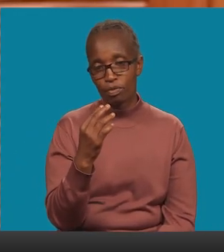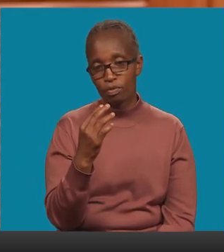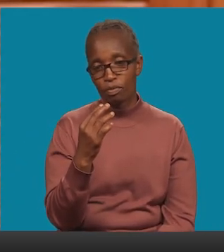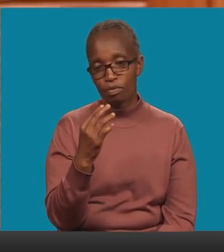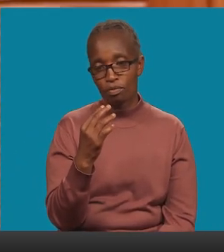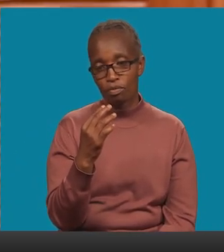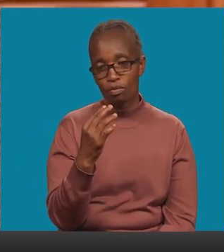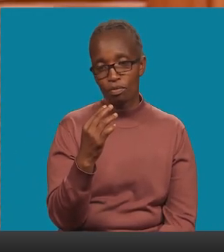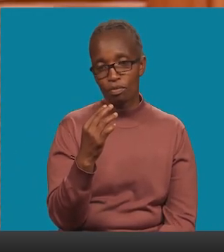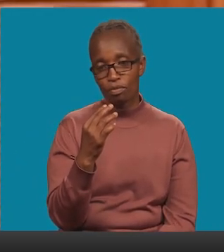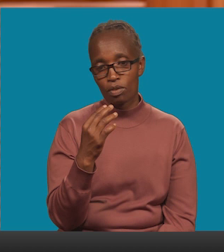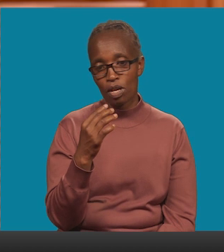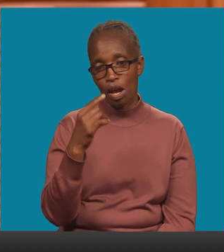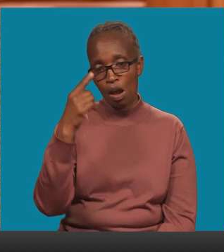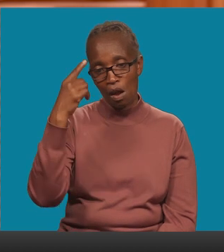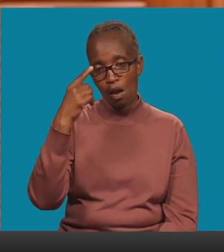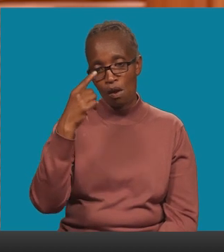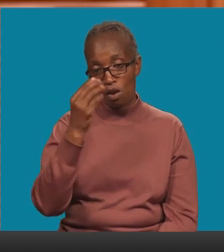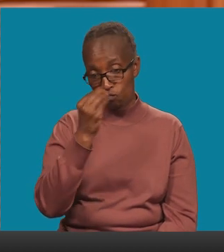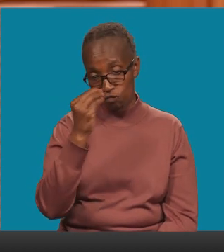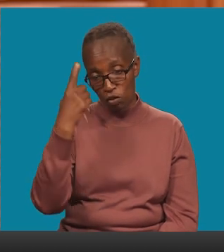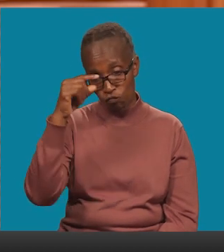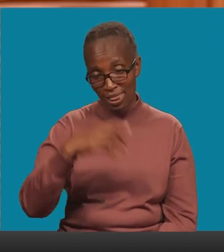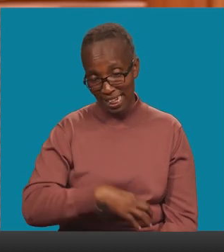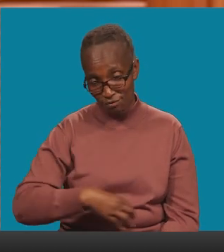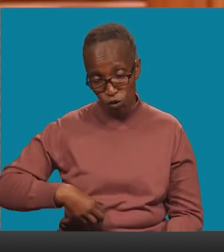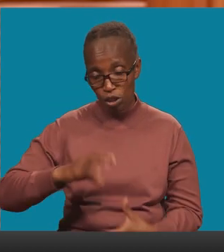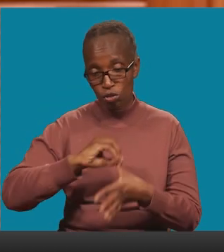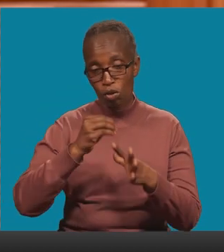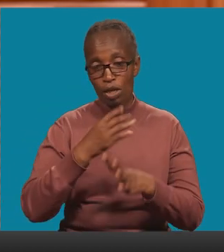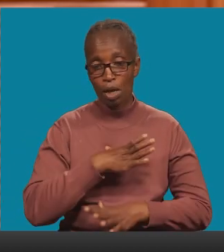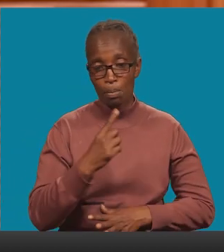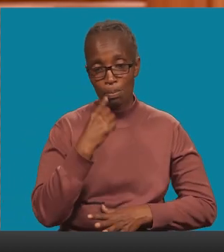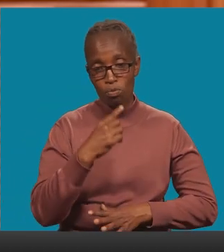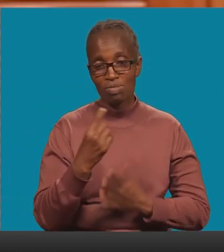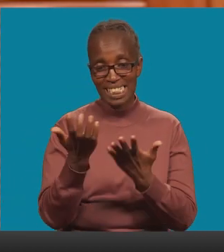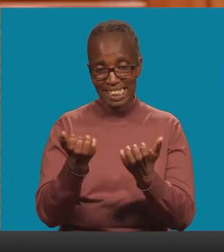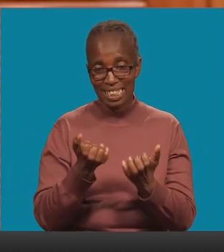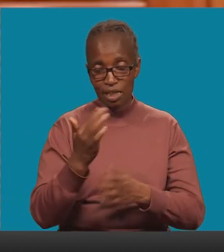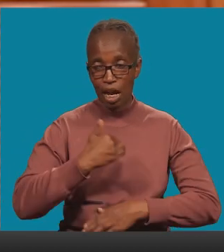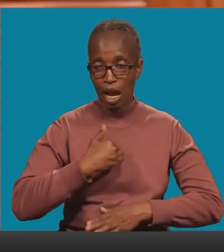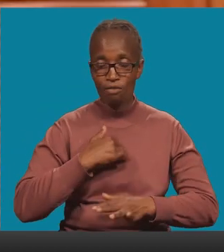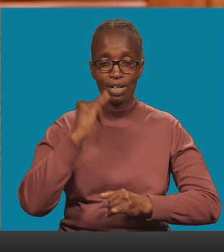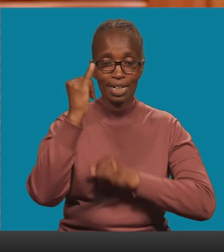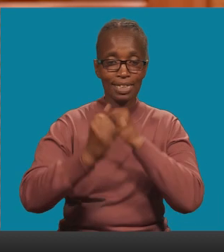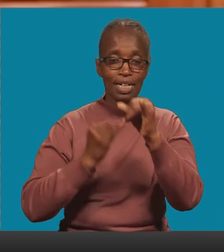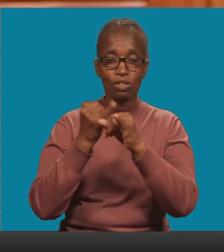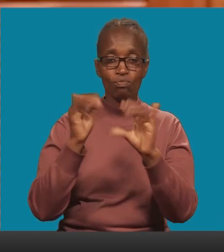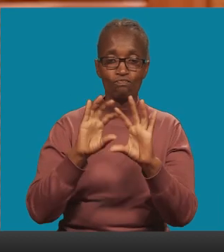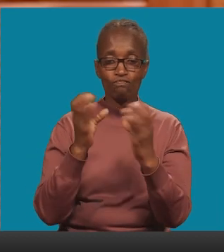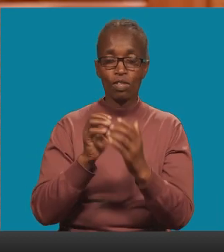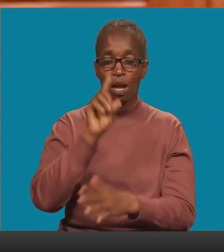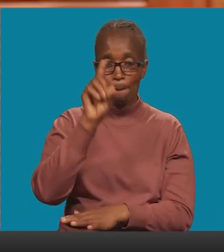for either refugees or those that are needy, the international community should also